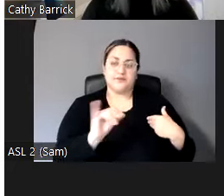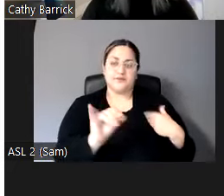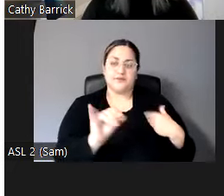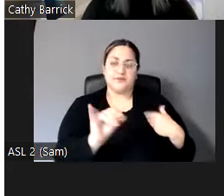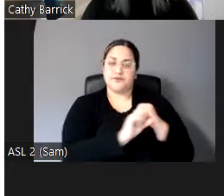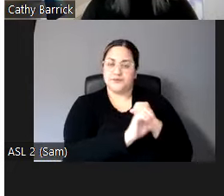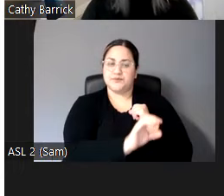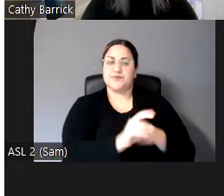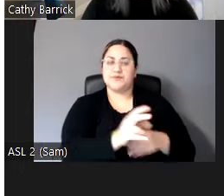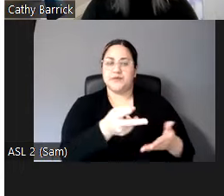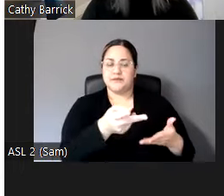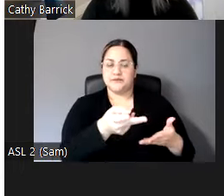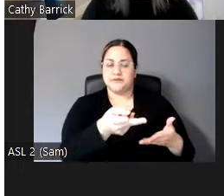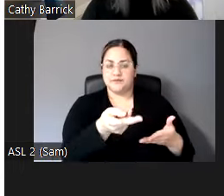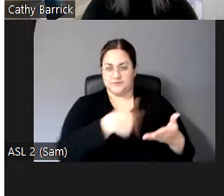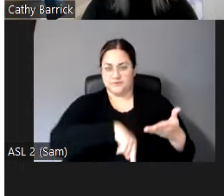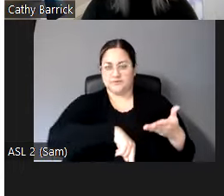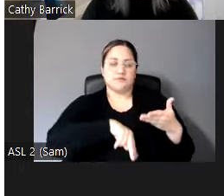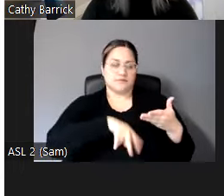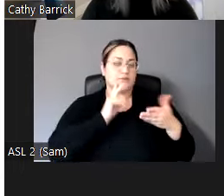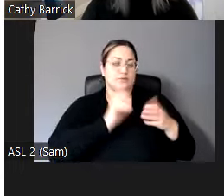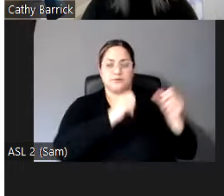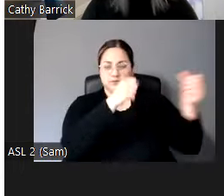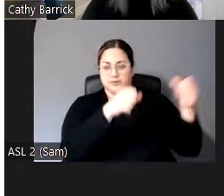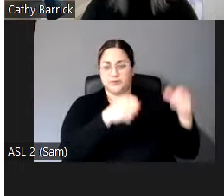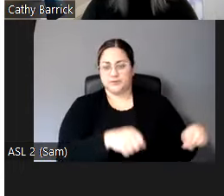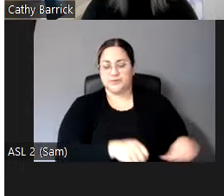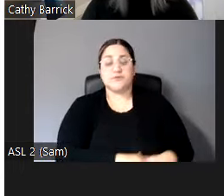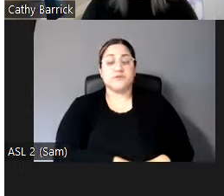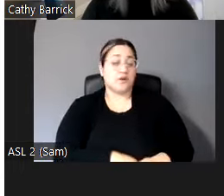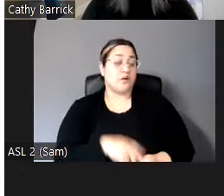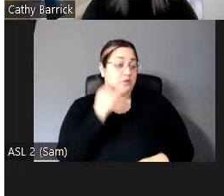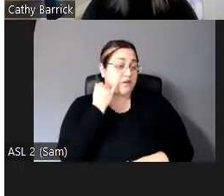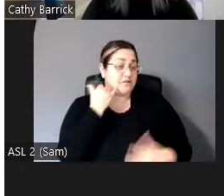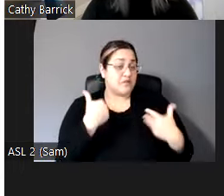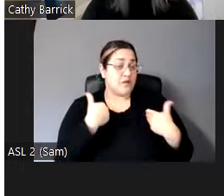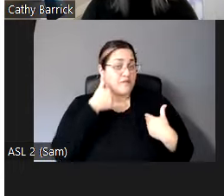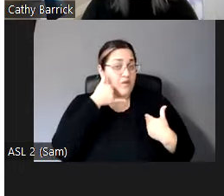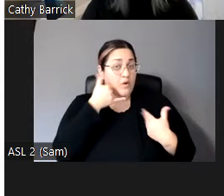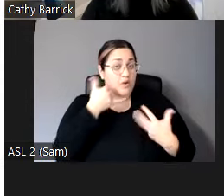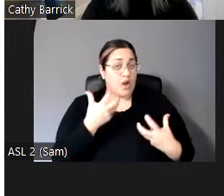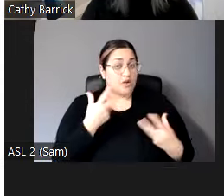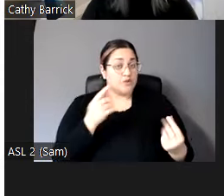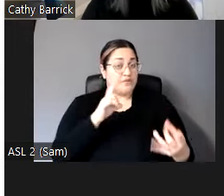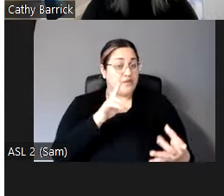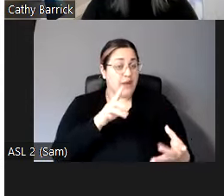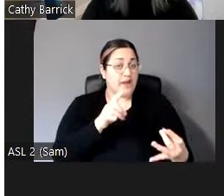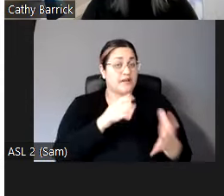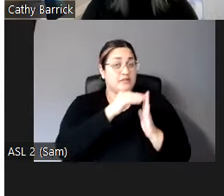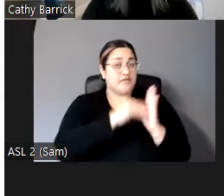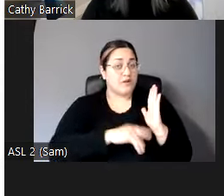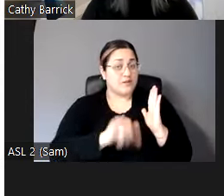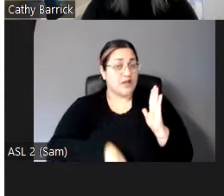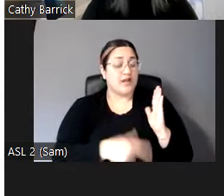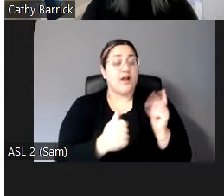week. So again, if you have your phone or if you want to join, do the evaluation later through the link, you're more than welcome